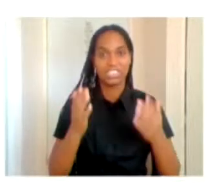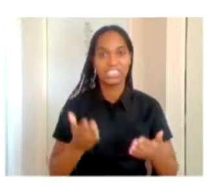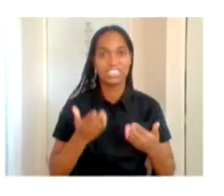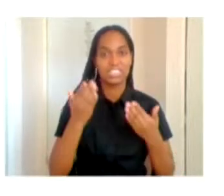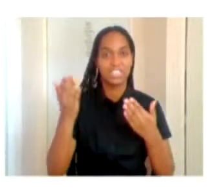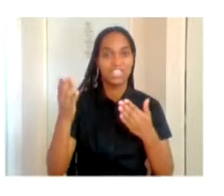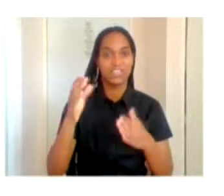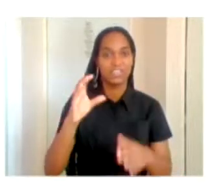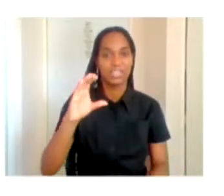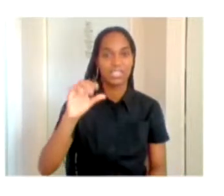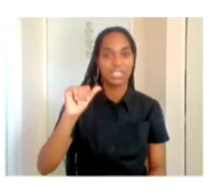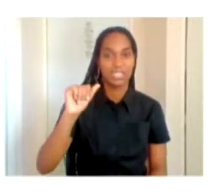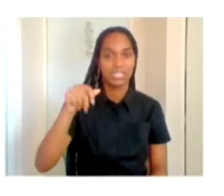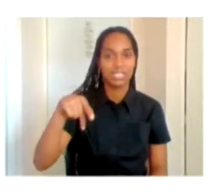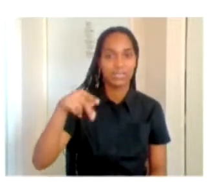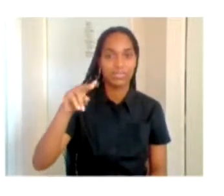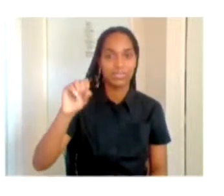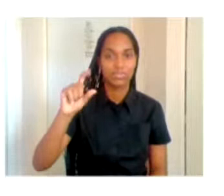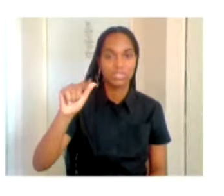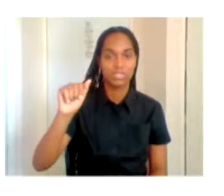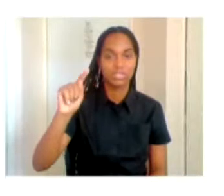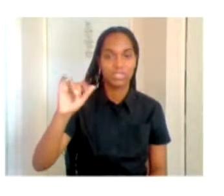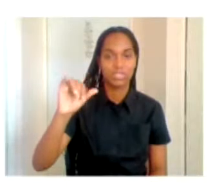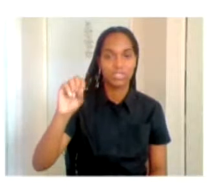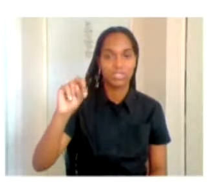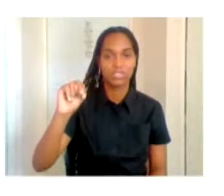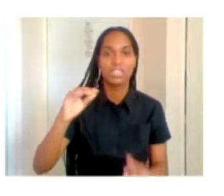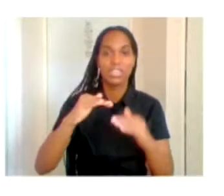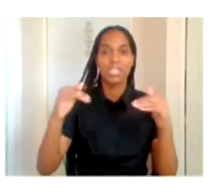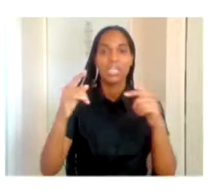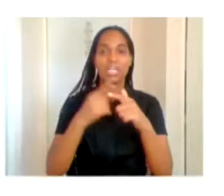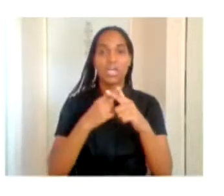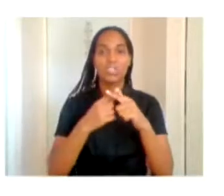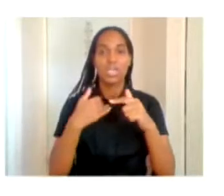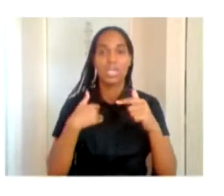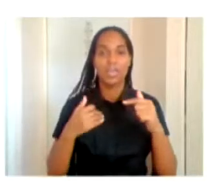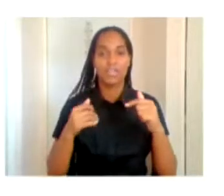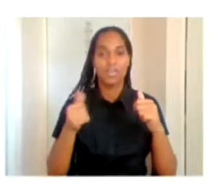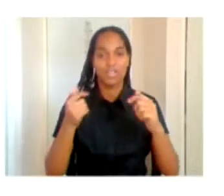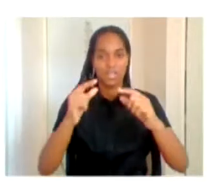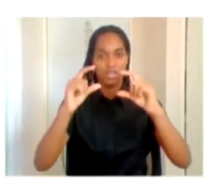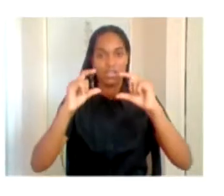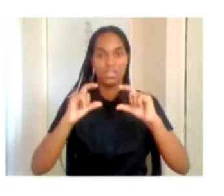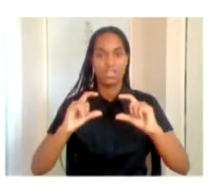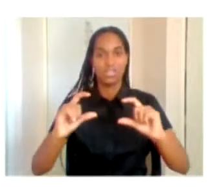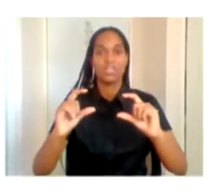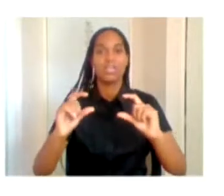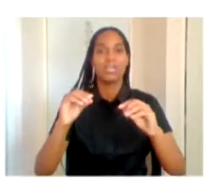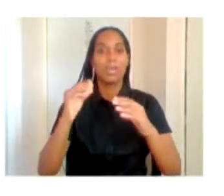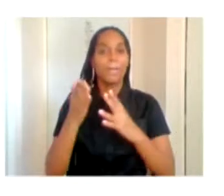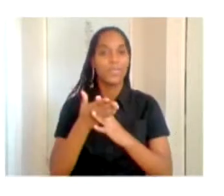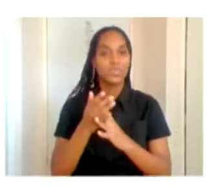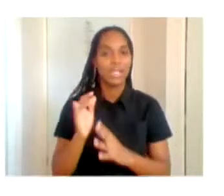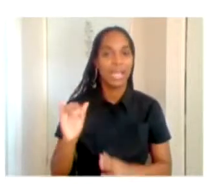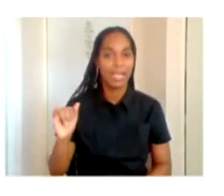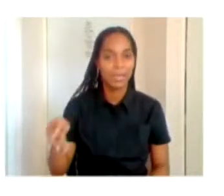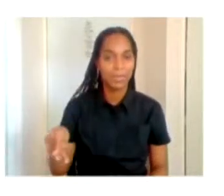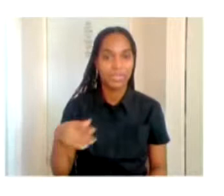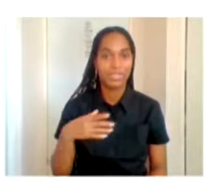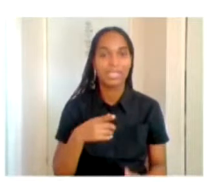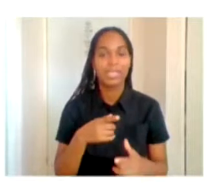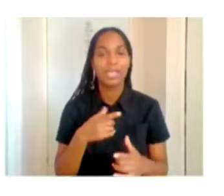doing. And also there is another layer in between IP and this encapsulation layer is, application layer protocol.